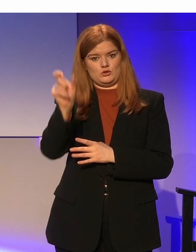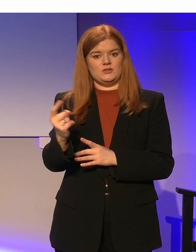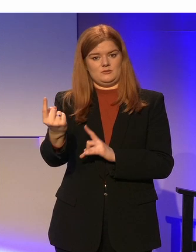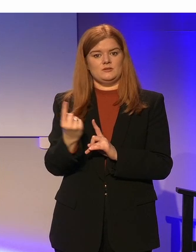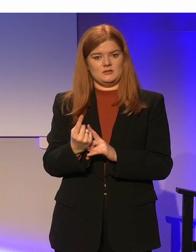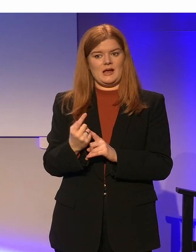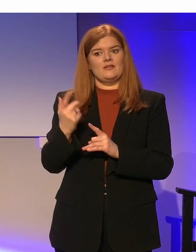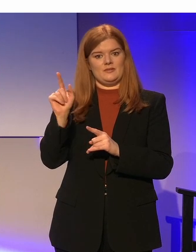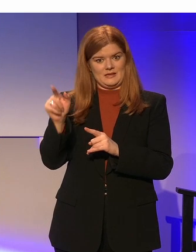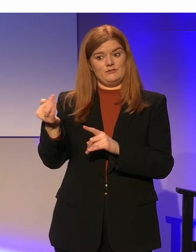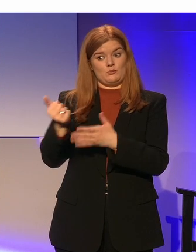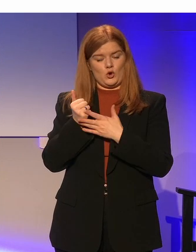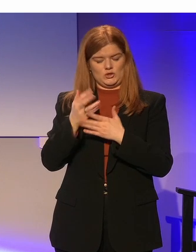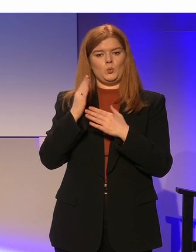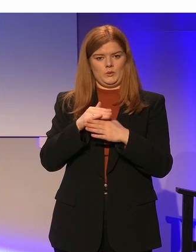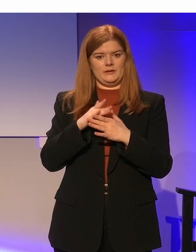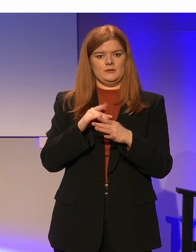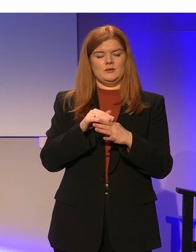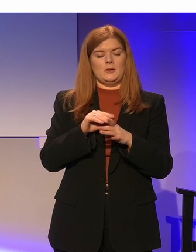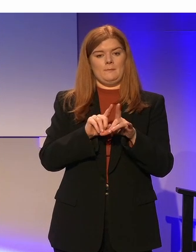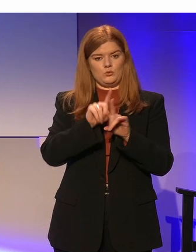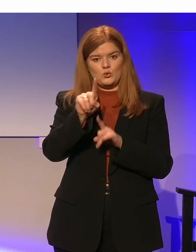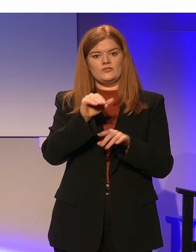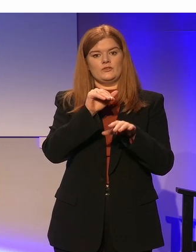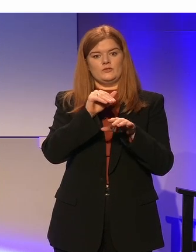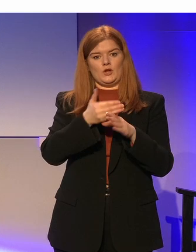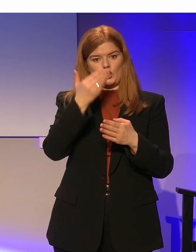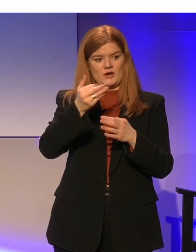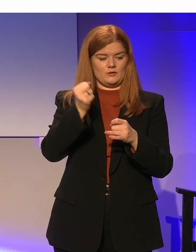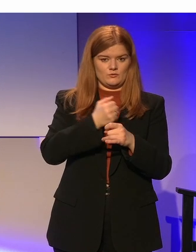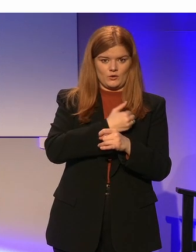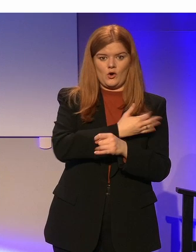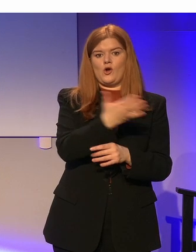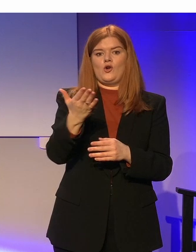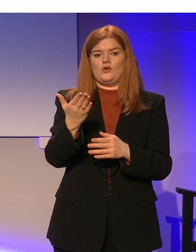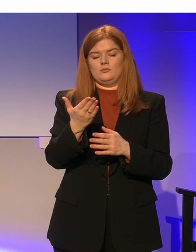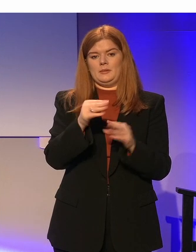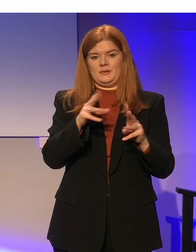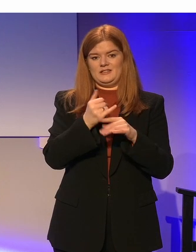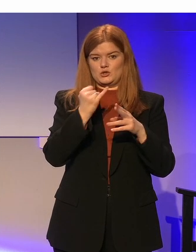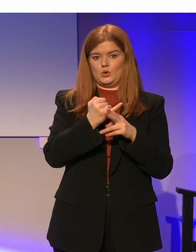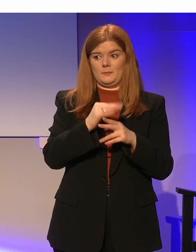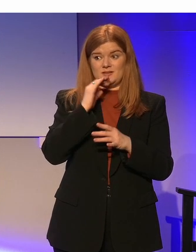in cascading that learning throughout the school so that all teachers